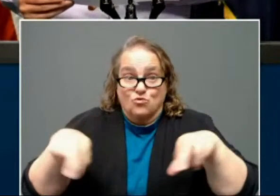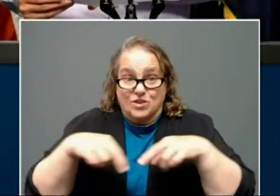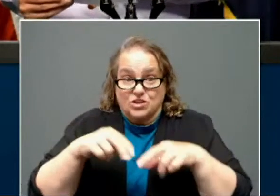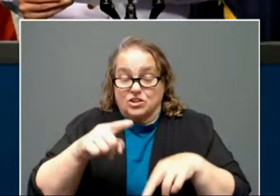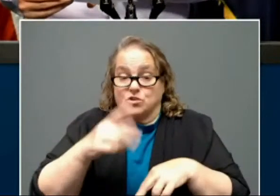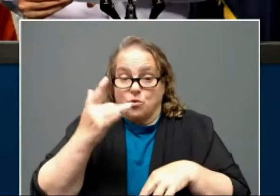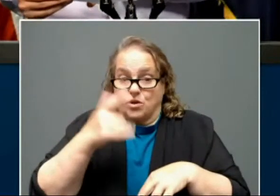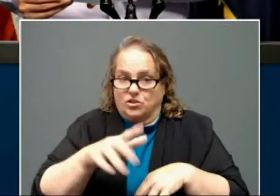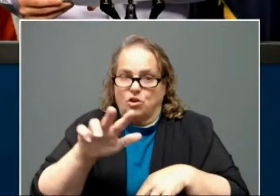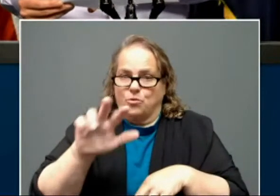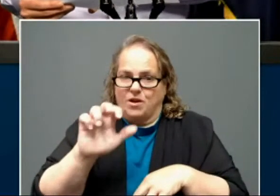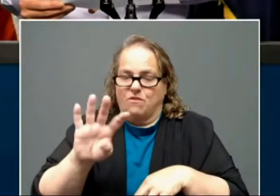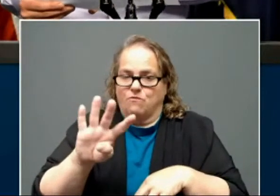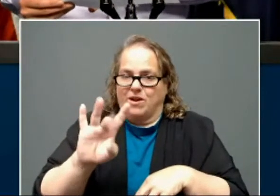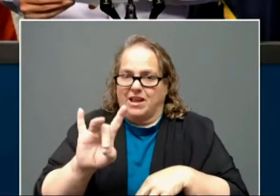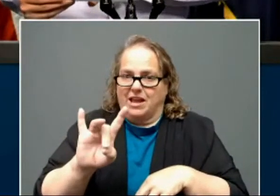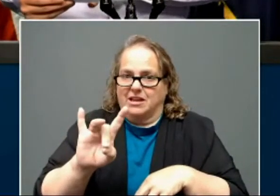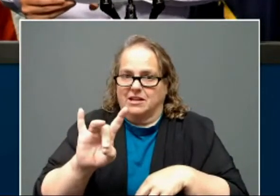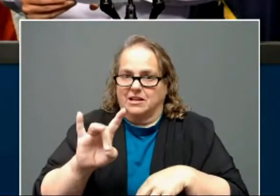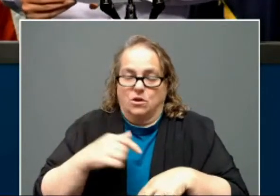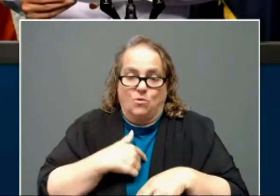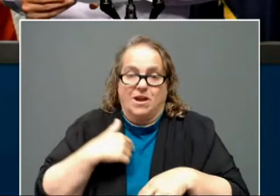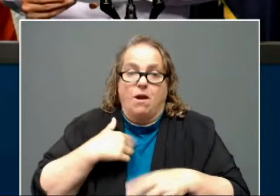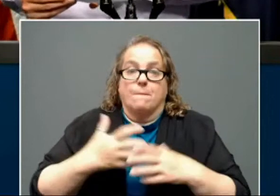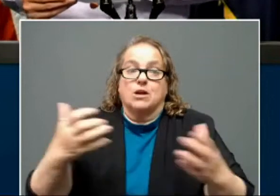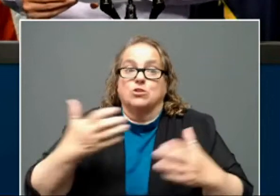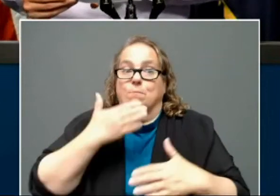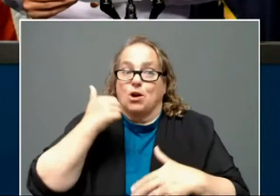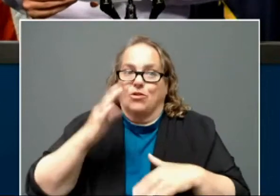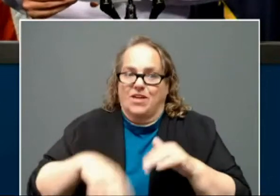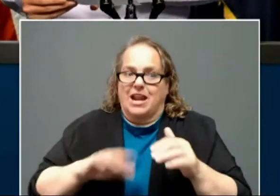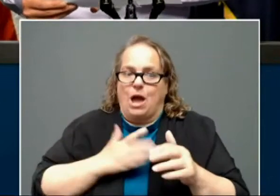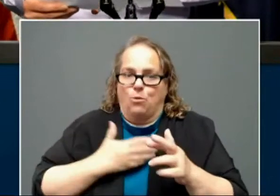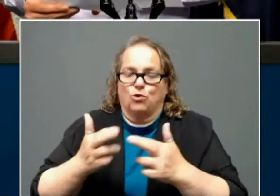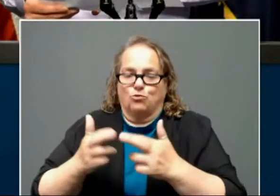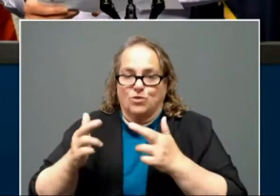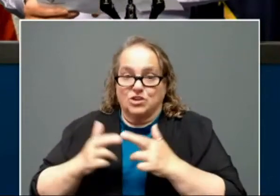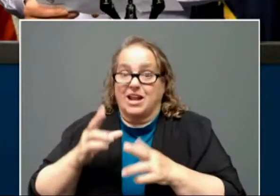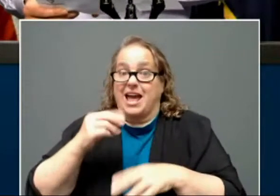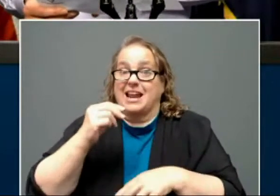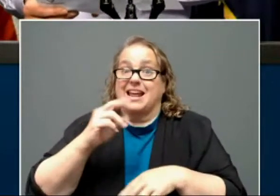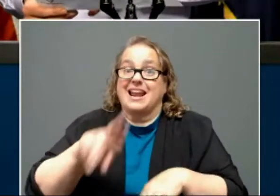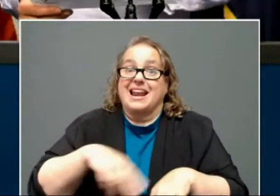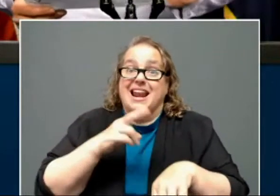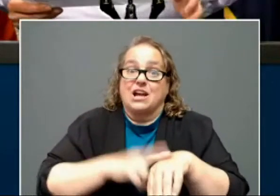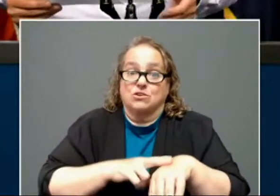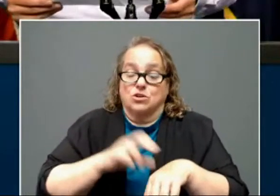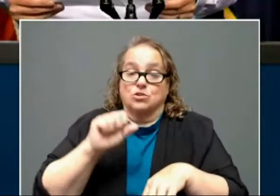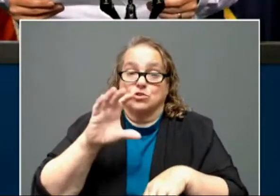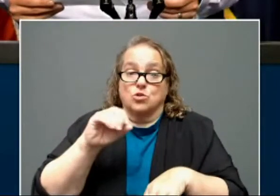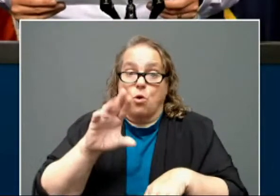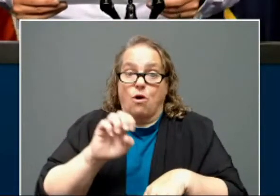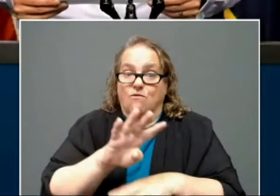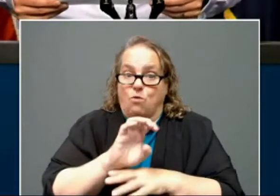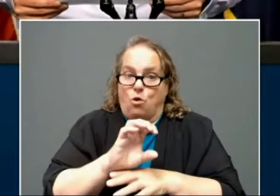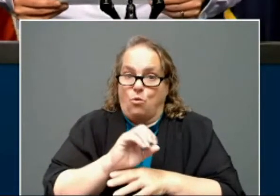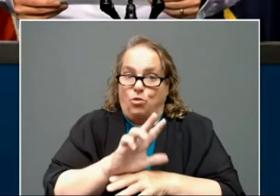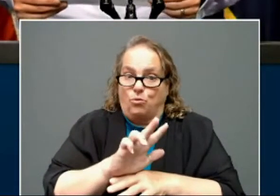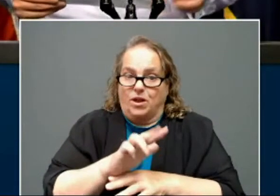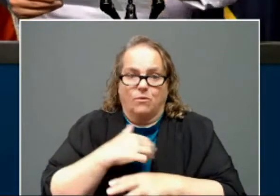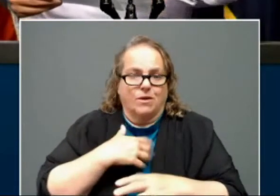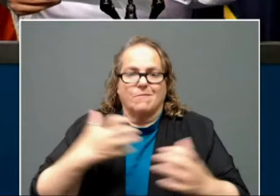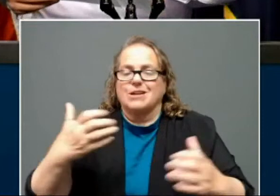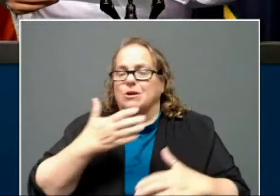We are substantially better than our region. And nationally, the score is 403. We are way better than the nation as